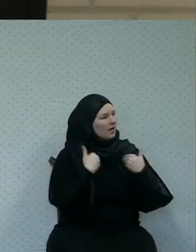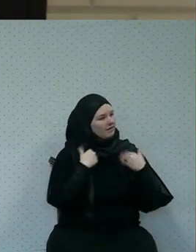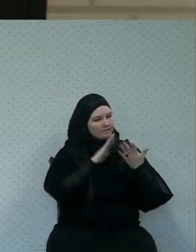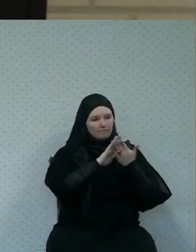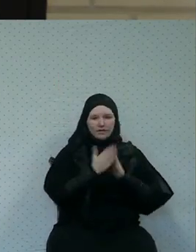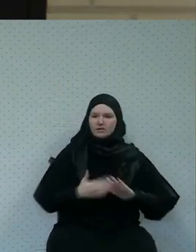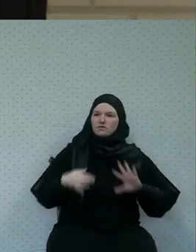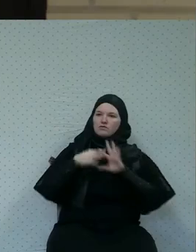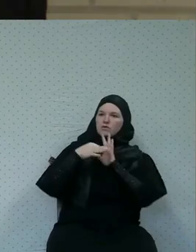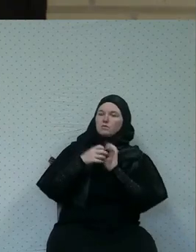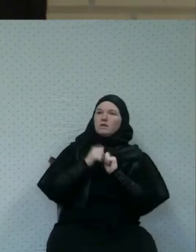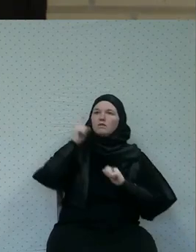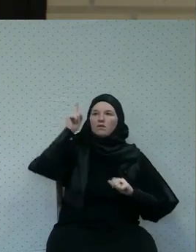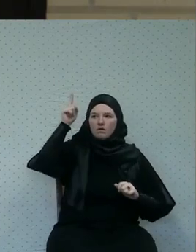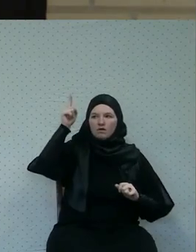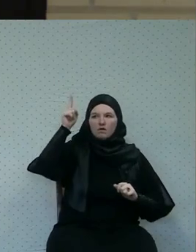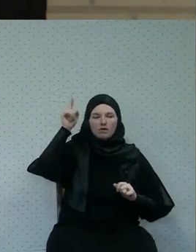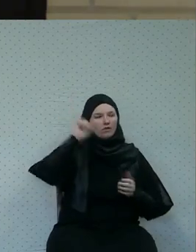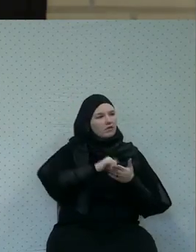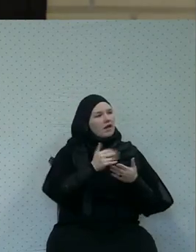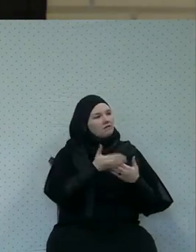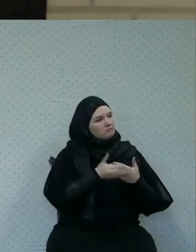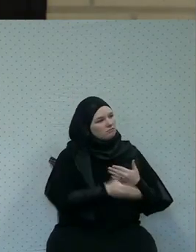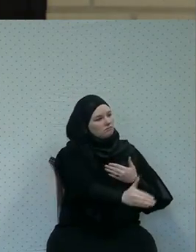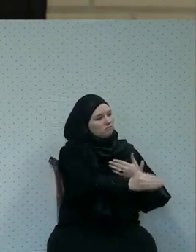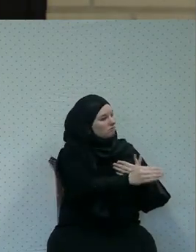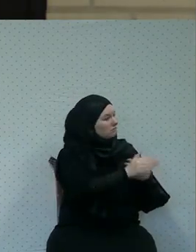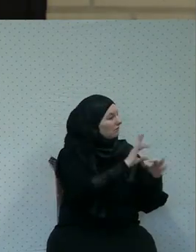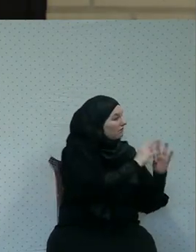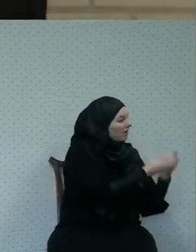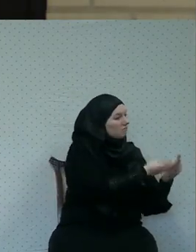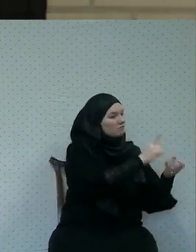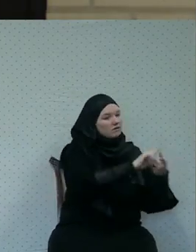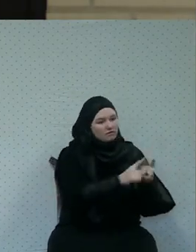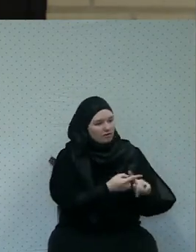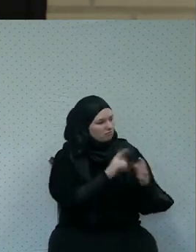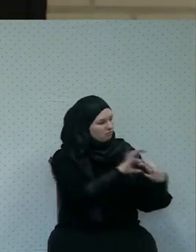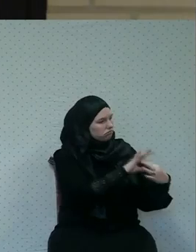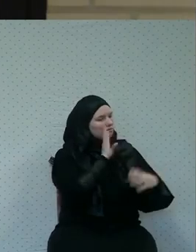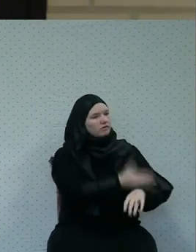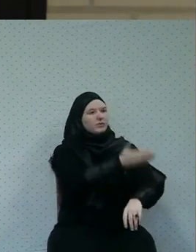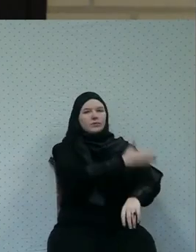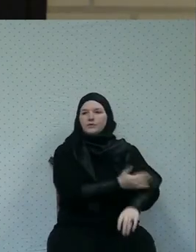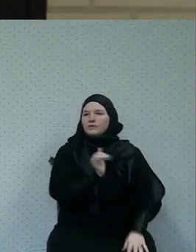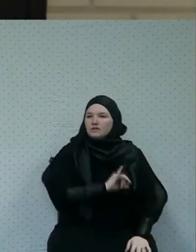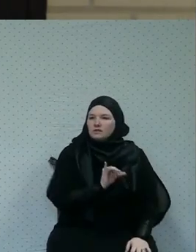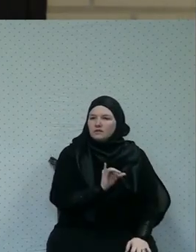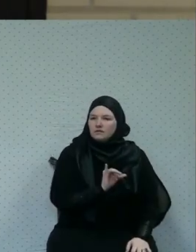peaceful relationship with Allah that the rest of our relationships will be corrected.